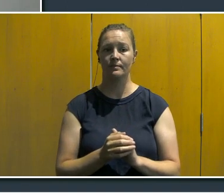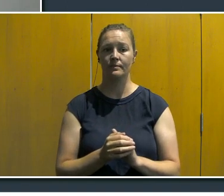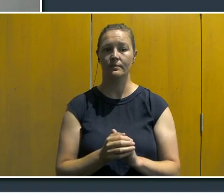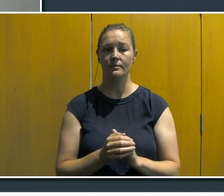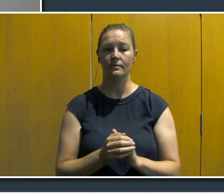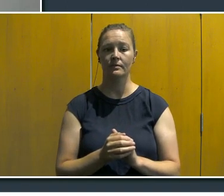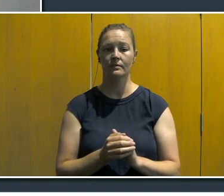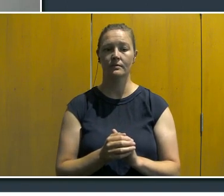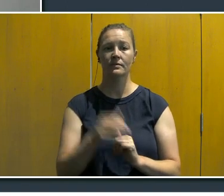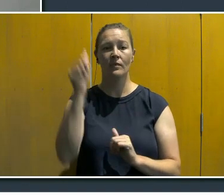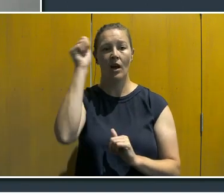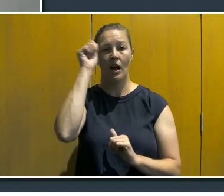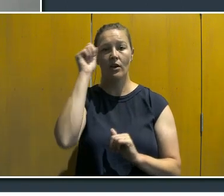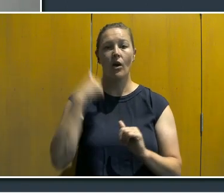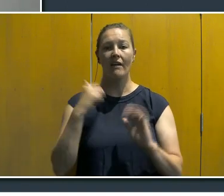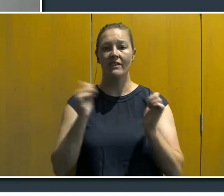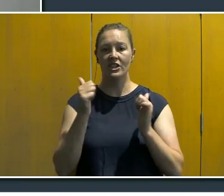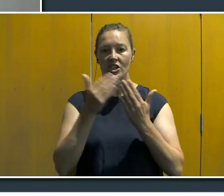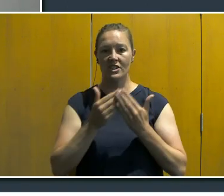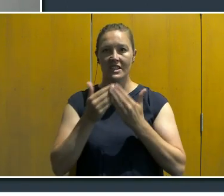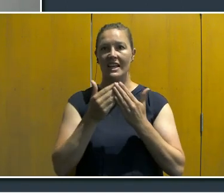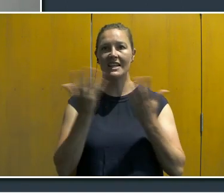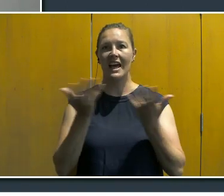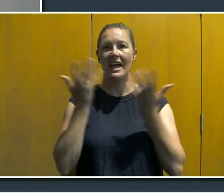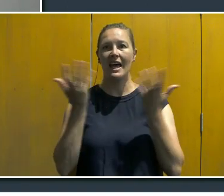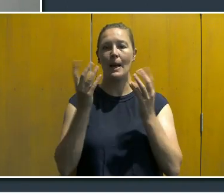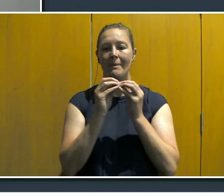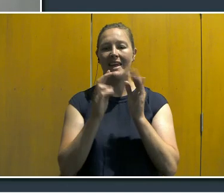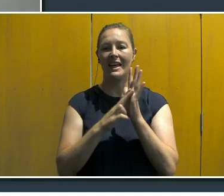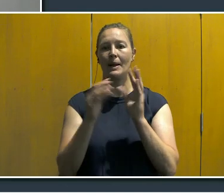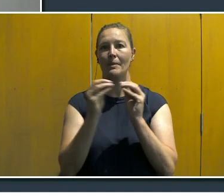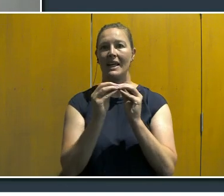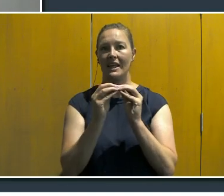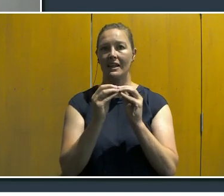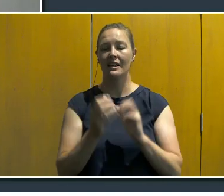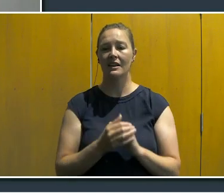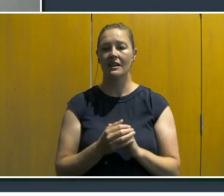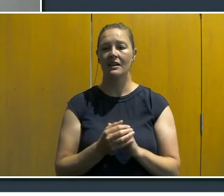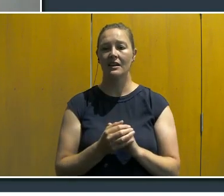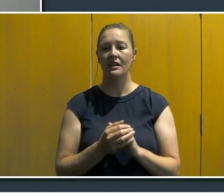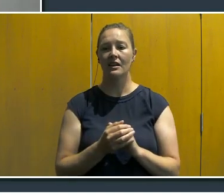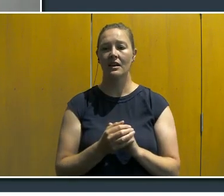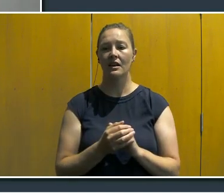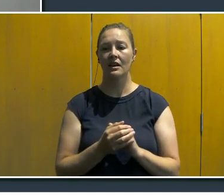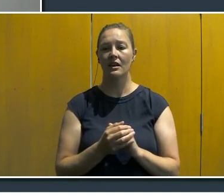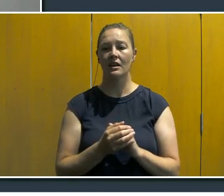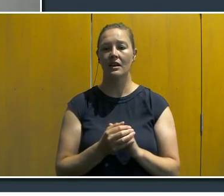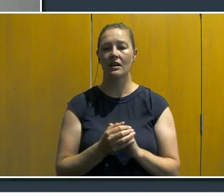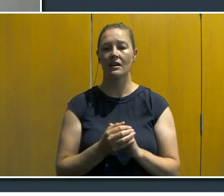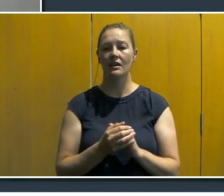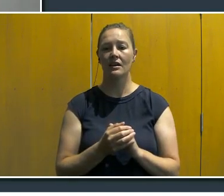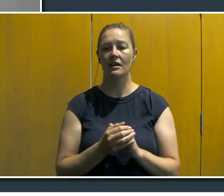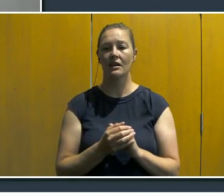I know, I've studied Airbnb for the last 6 weeks. There was demand in